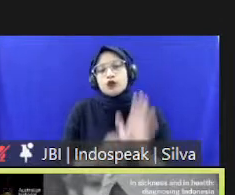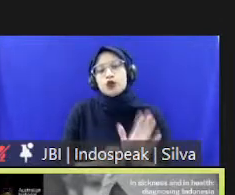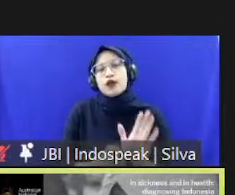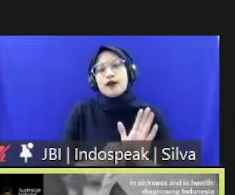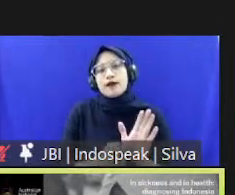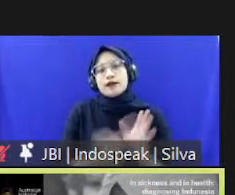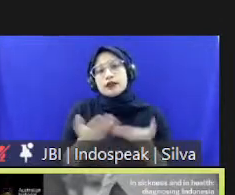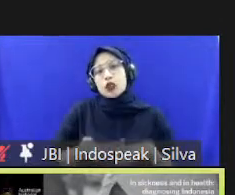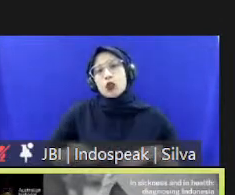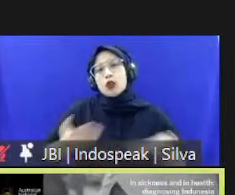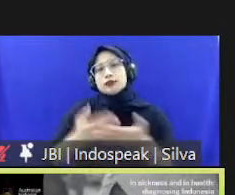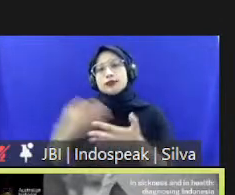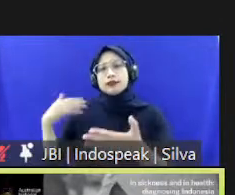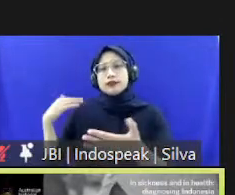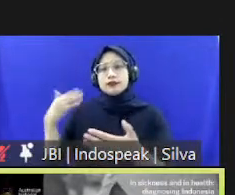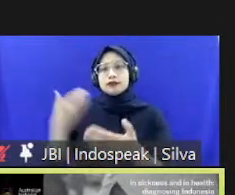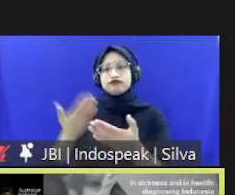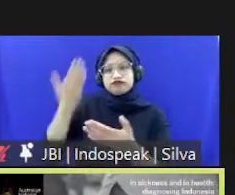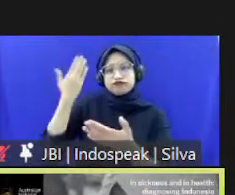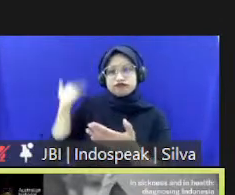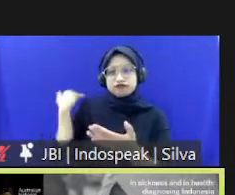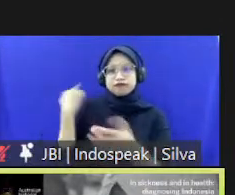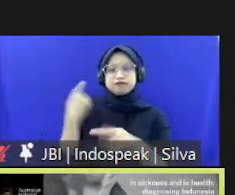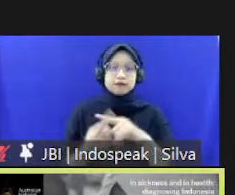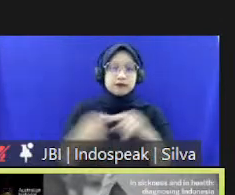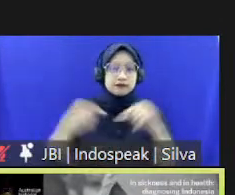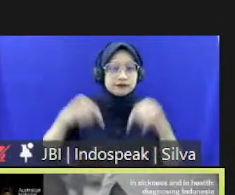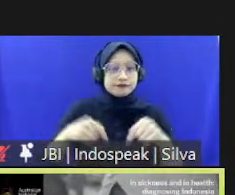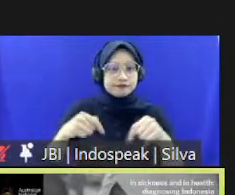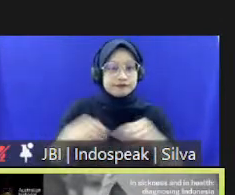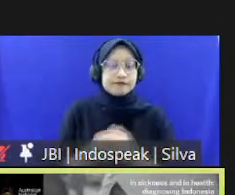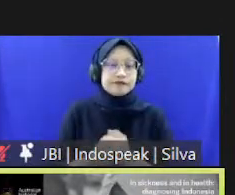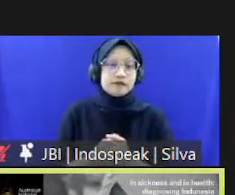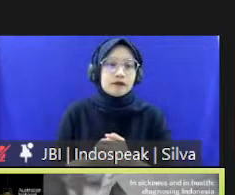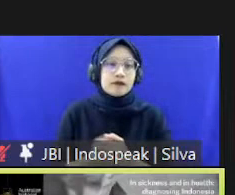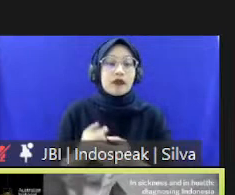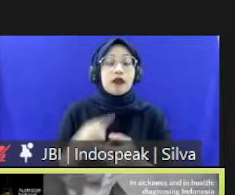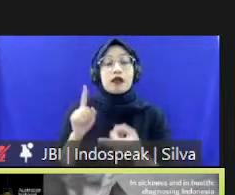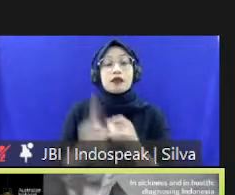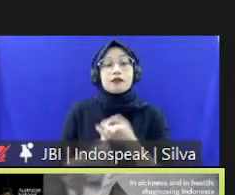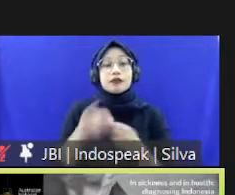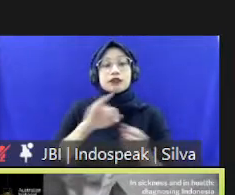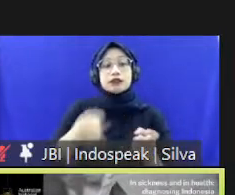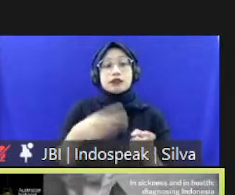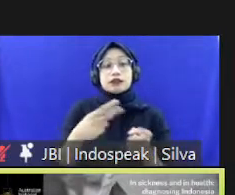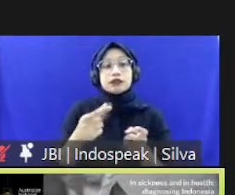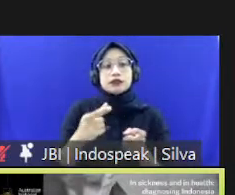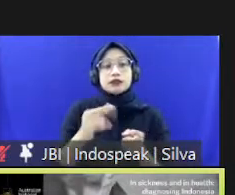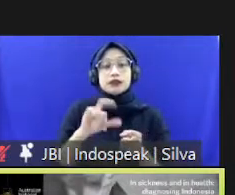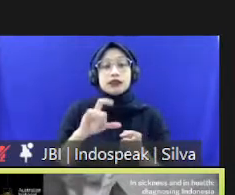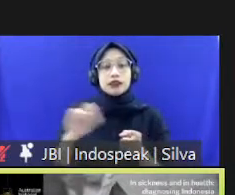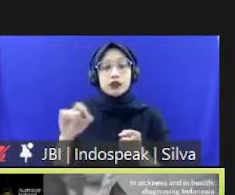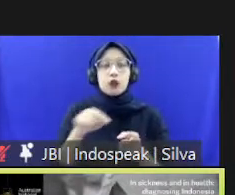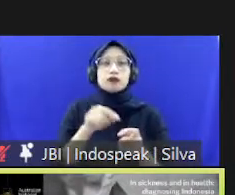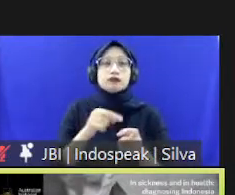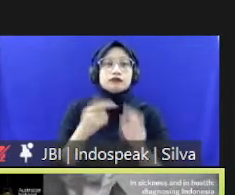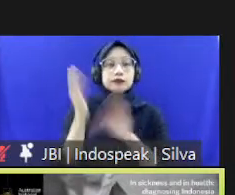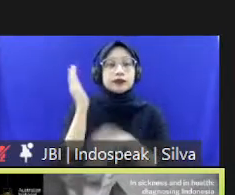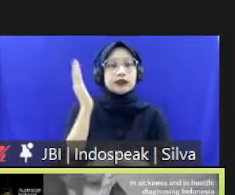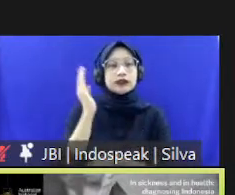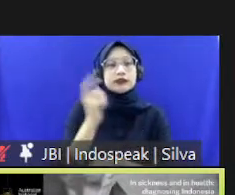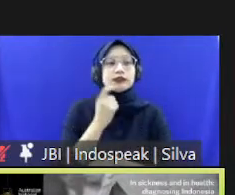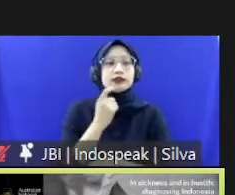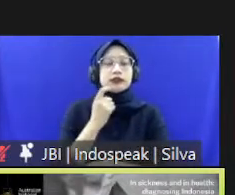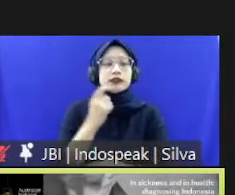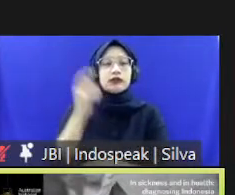then my colleague Jericho going to present about the most common issues that what we face